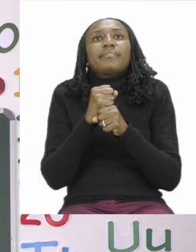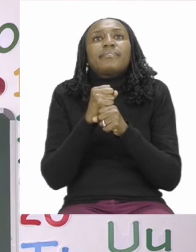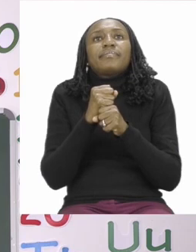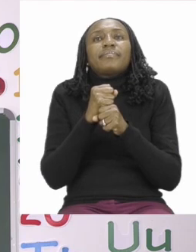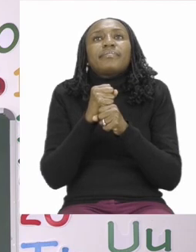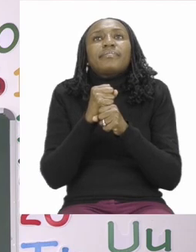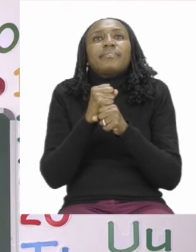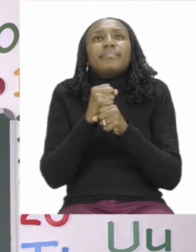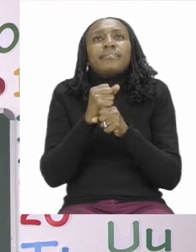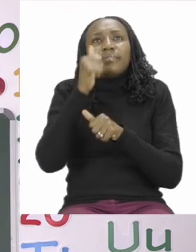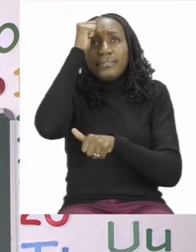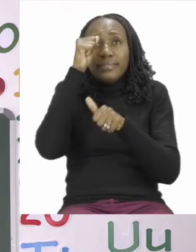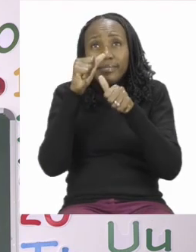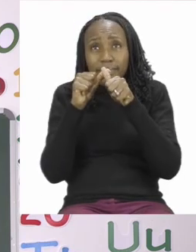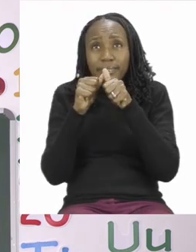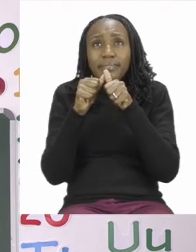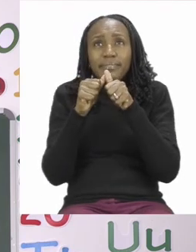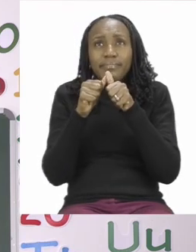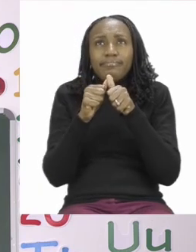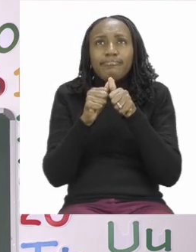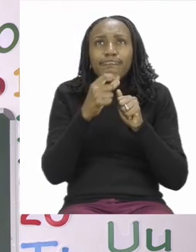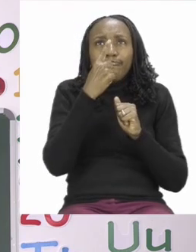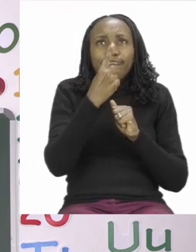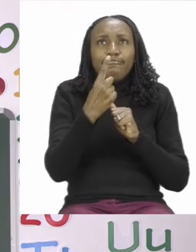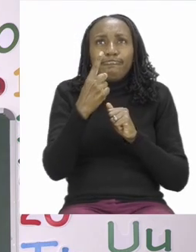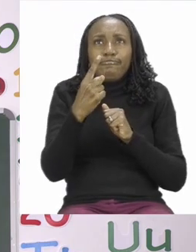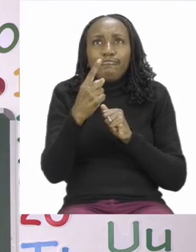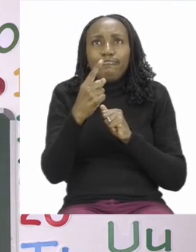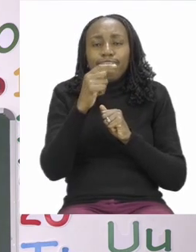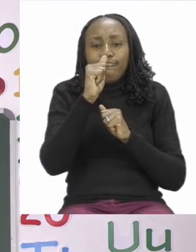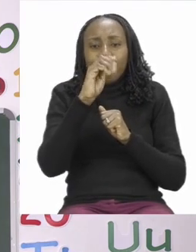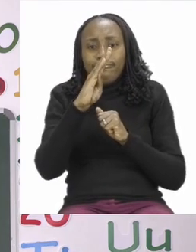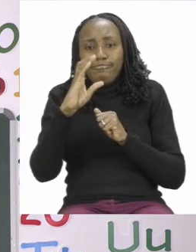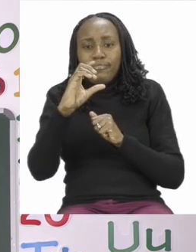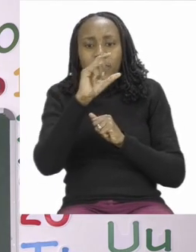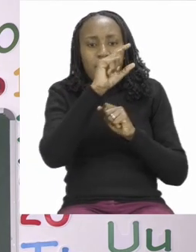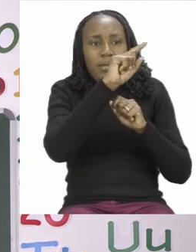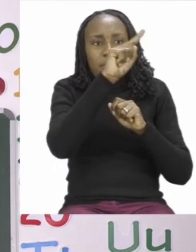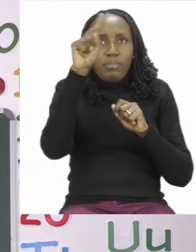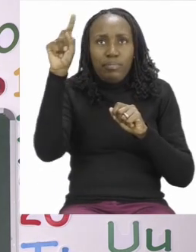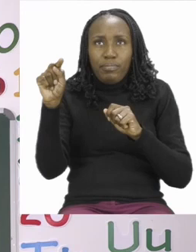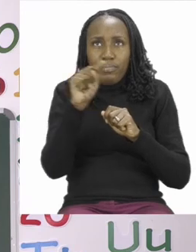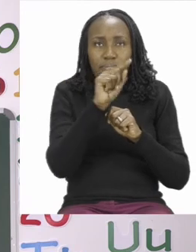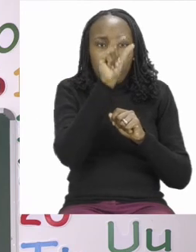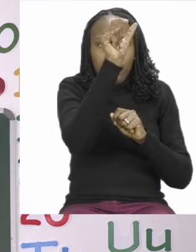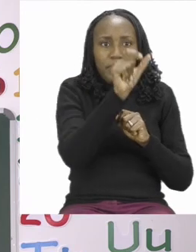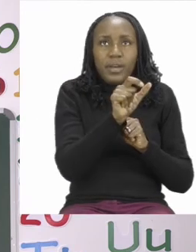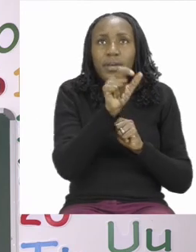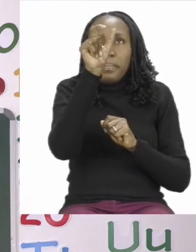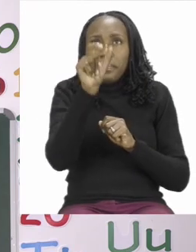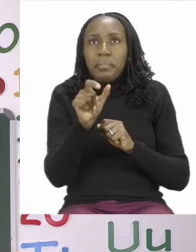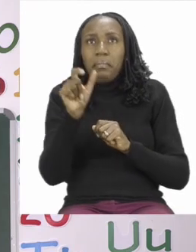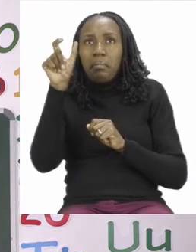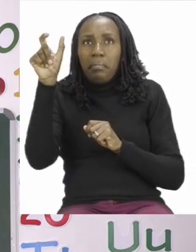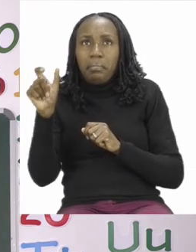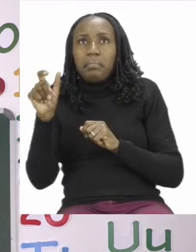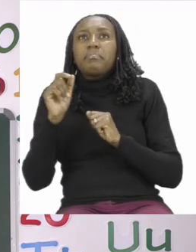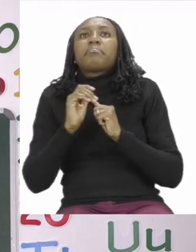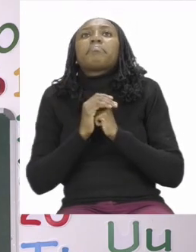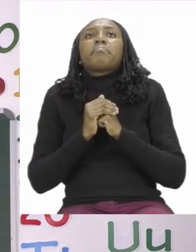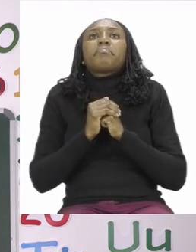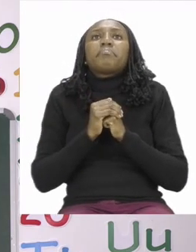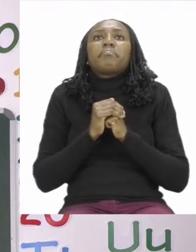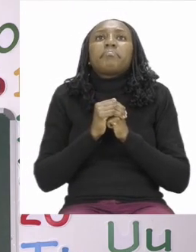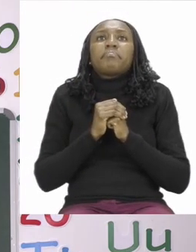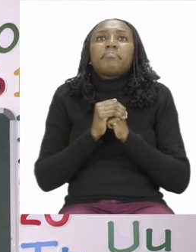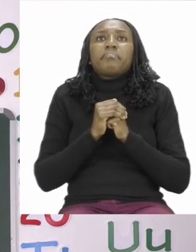Remember, each letter has its own box, but sometimes letters can share for